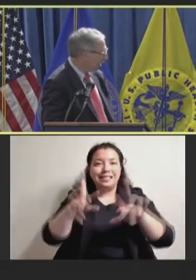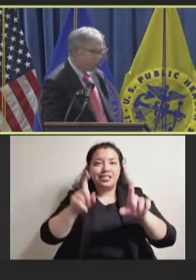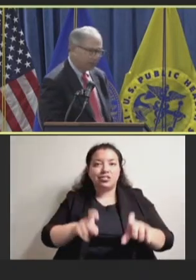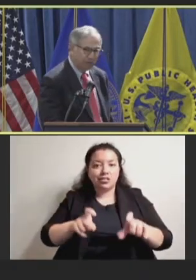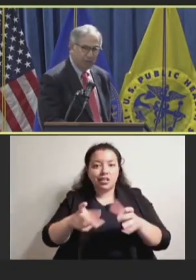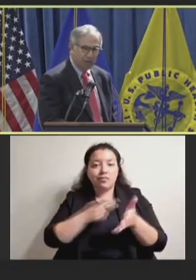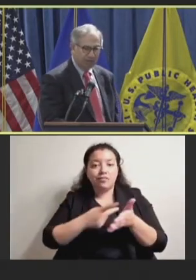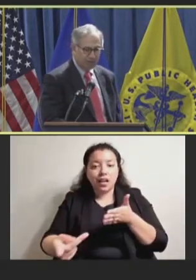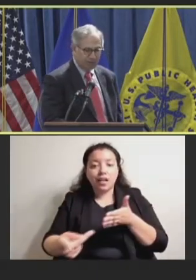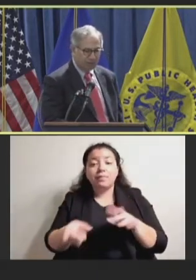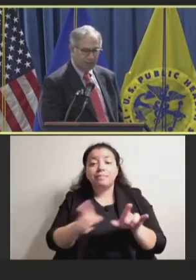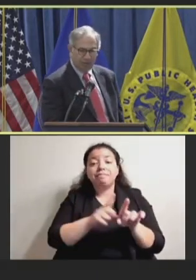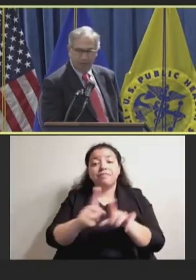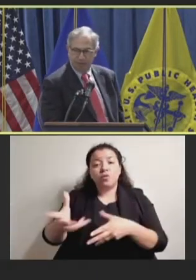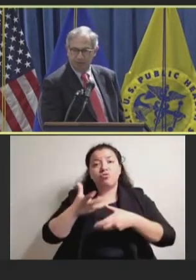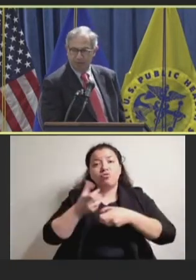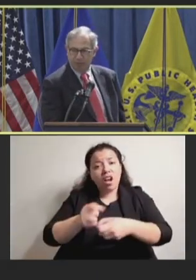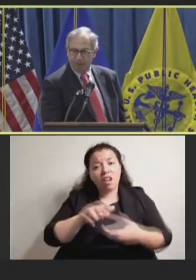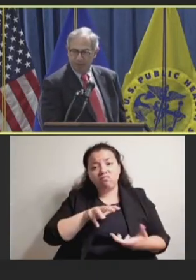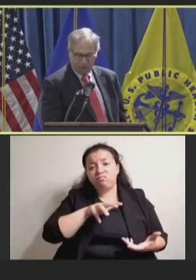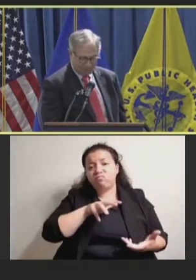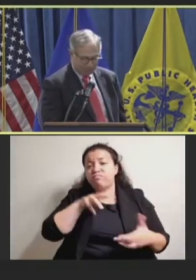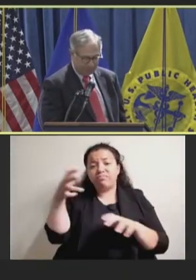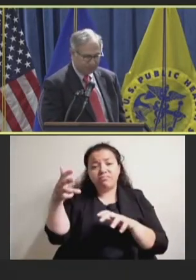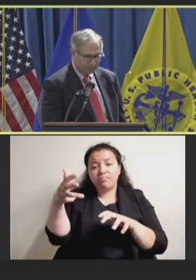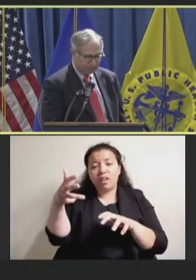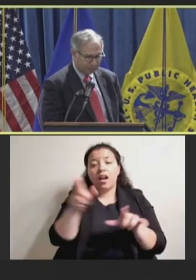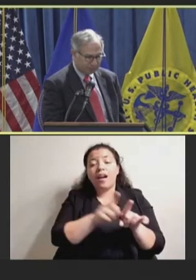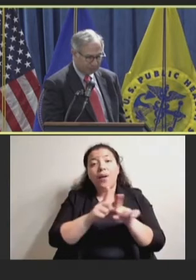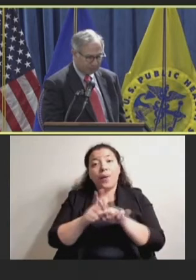and it really adds to compounding health disparities.